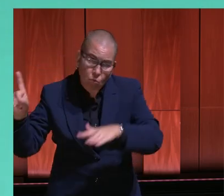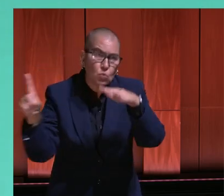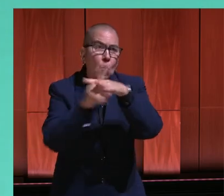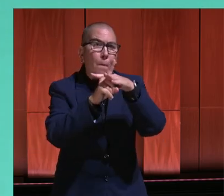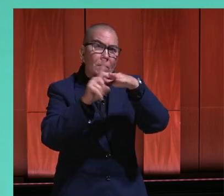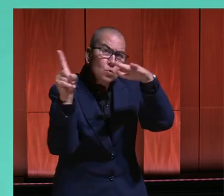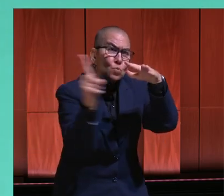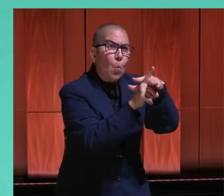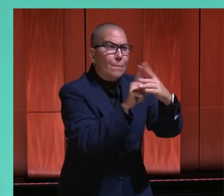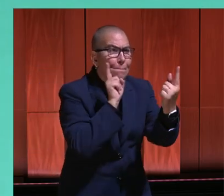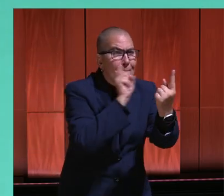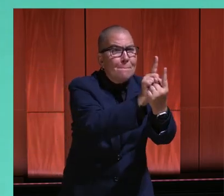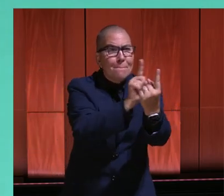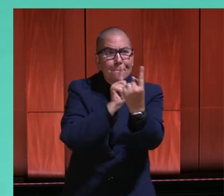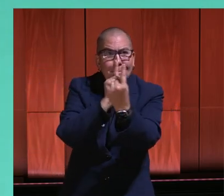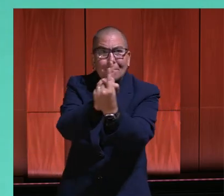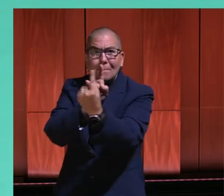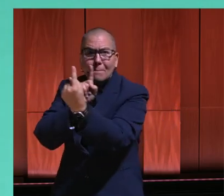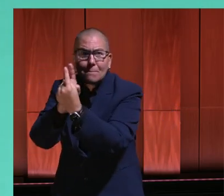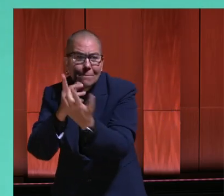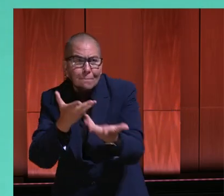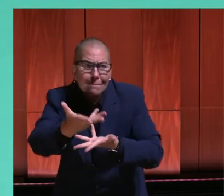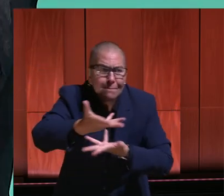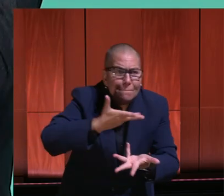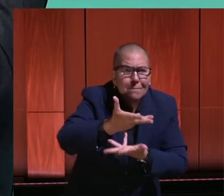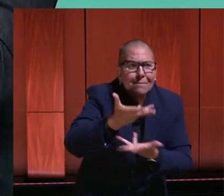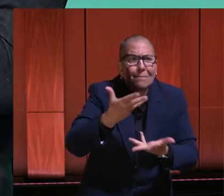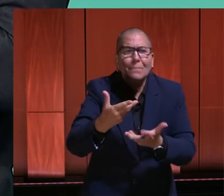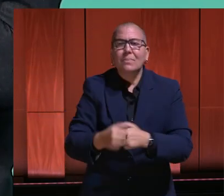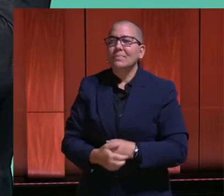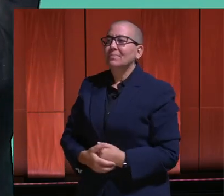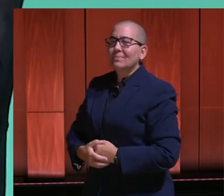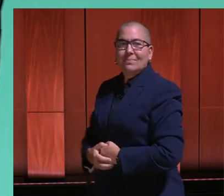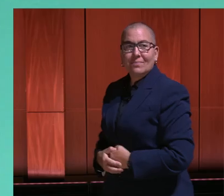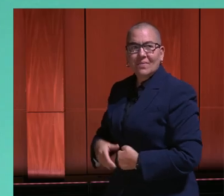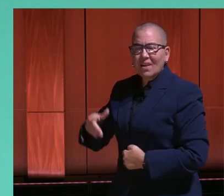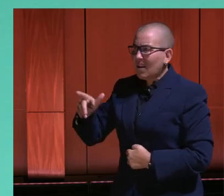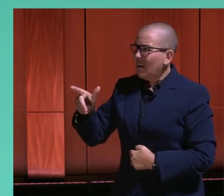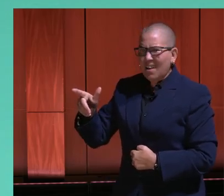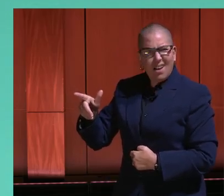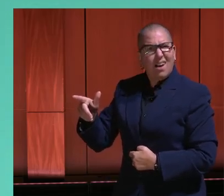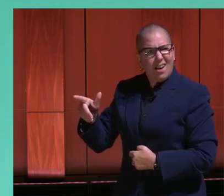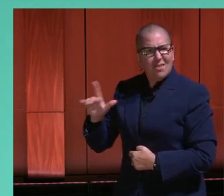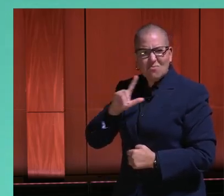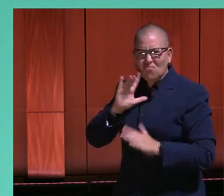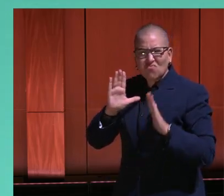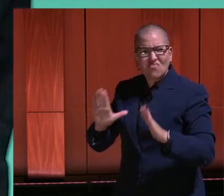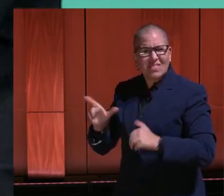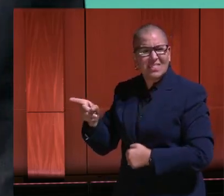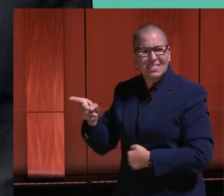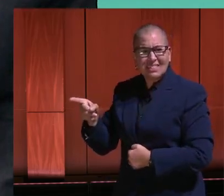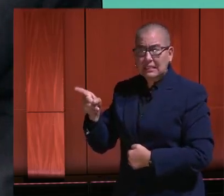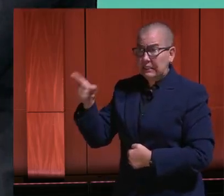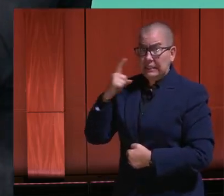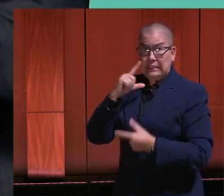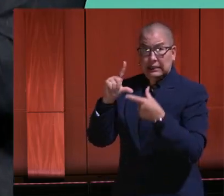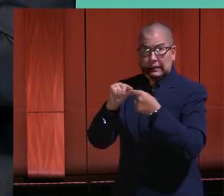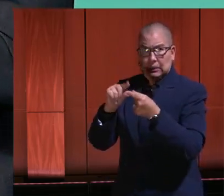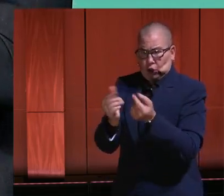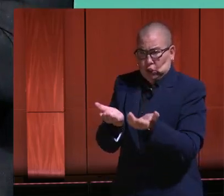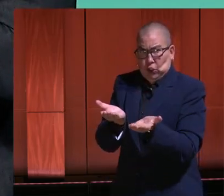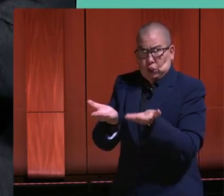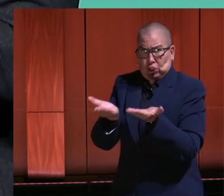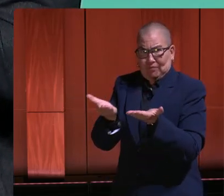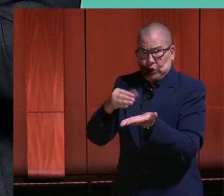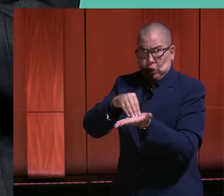operating and trying to serve. Yeah, perfect. So, you talk about the fact that you're serving those individuals at critical points, taking away the